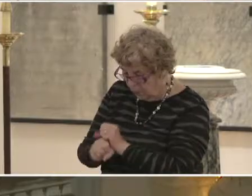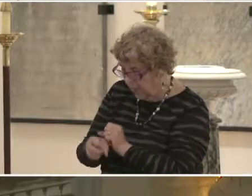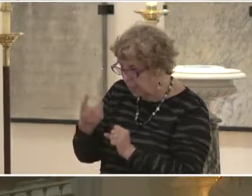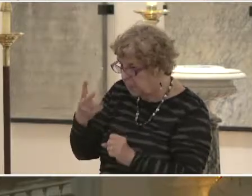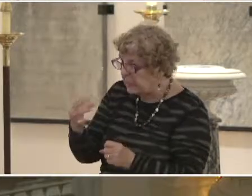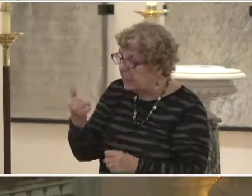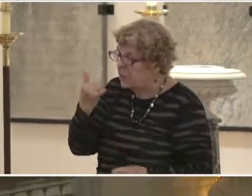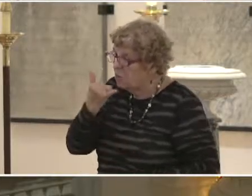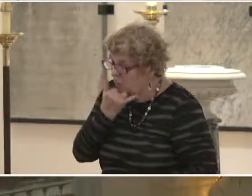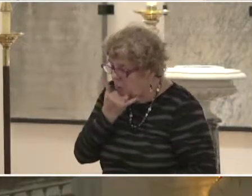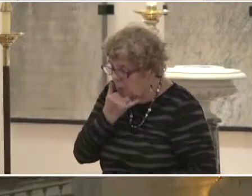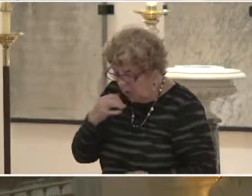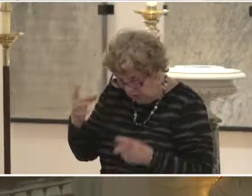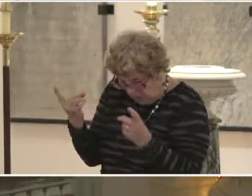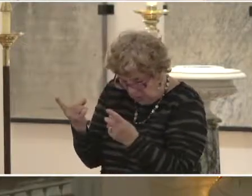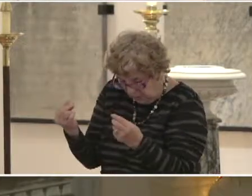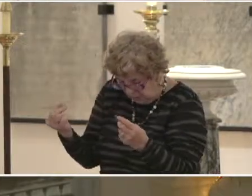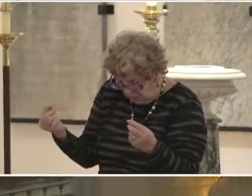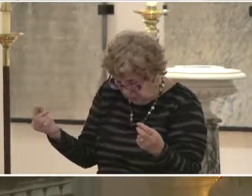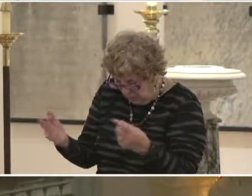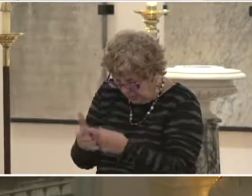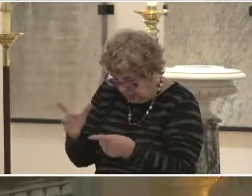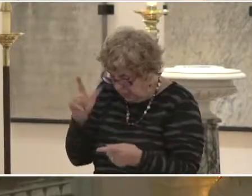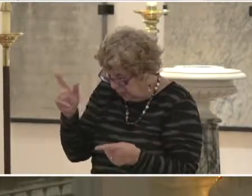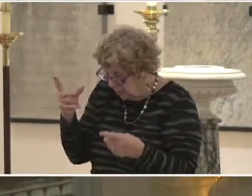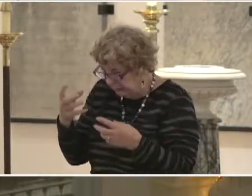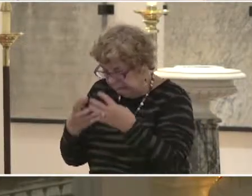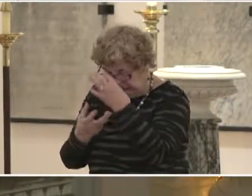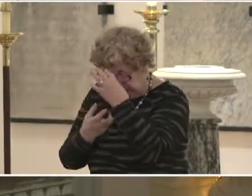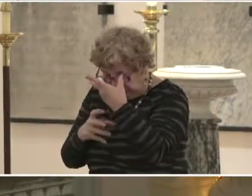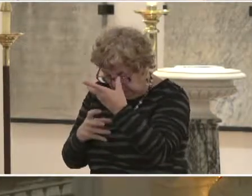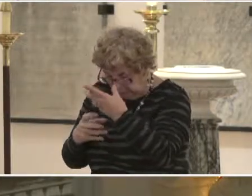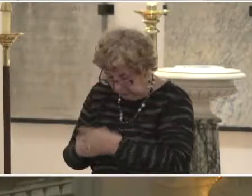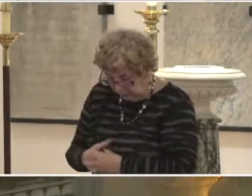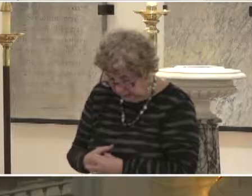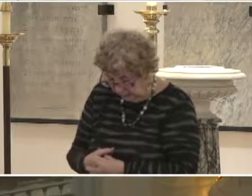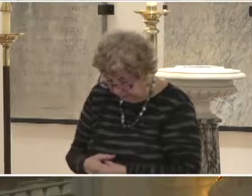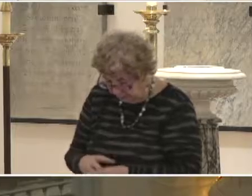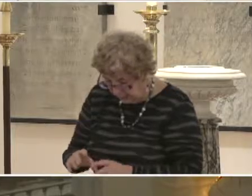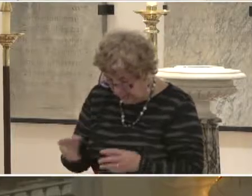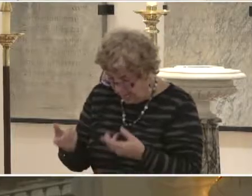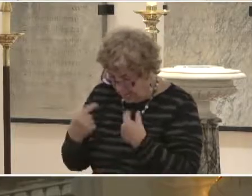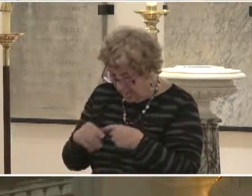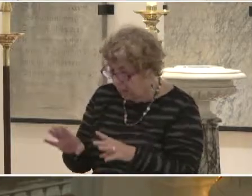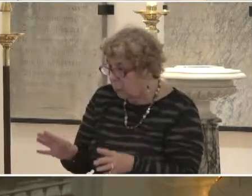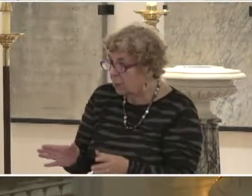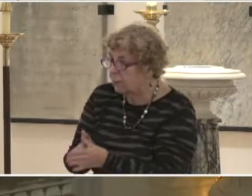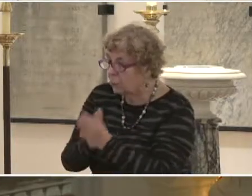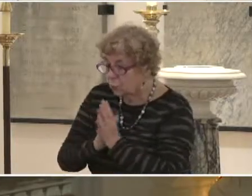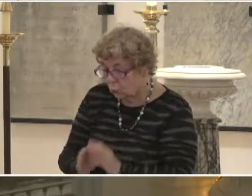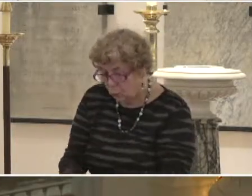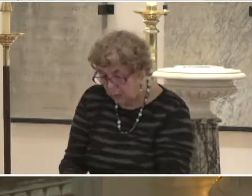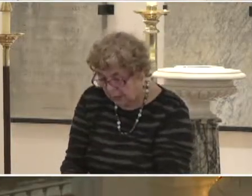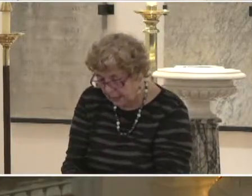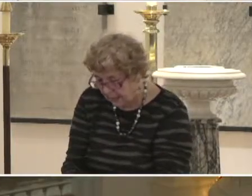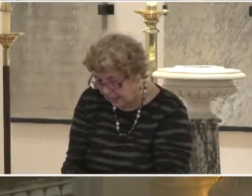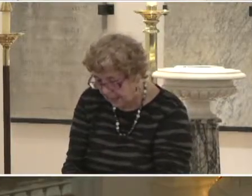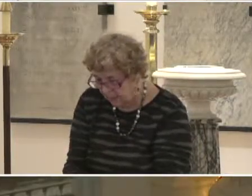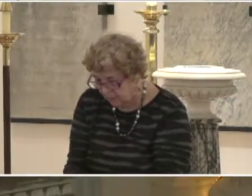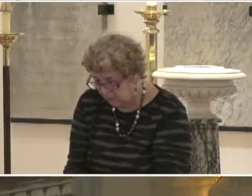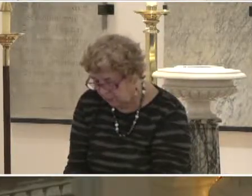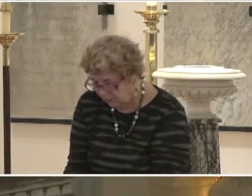violence, and you will not save? Why do you make me see wrongdoing and look at trouble?